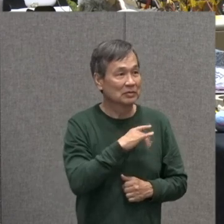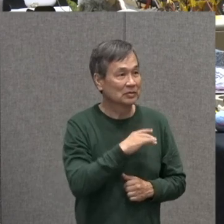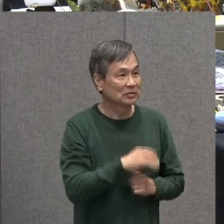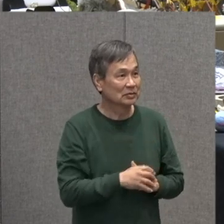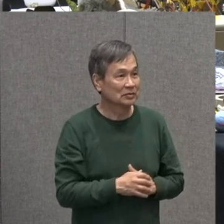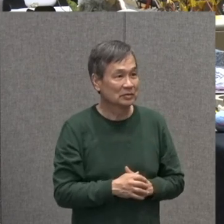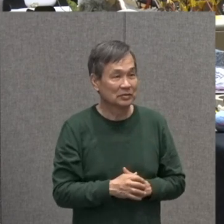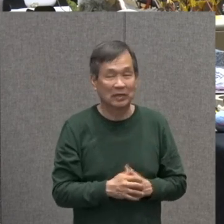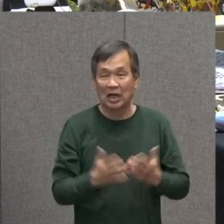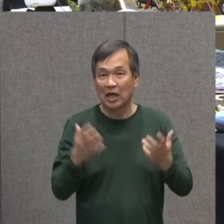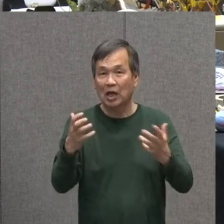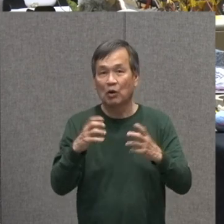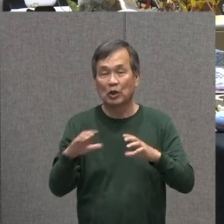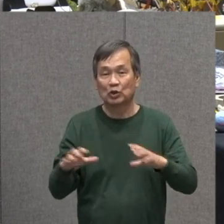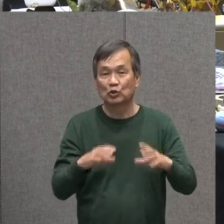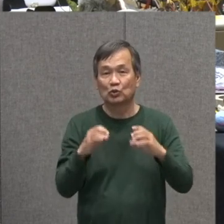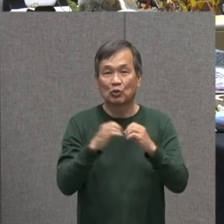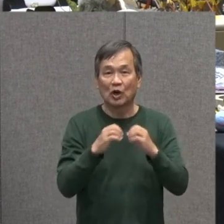hat.